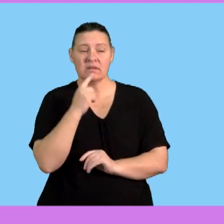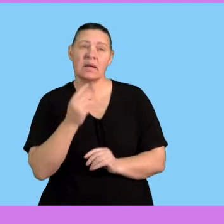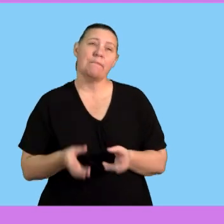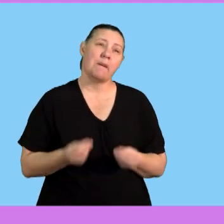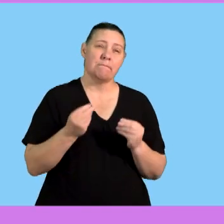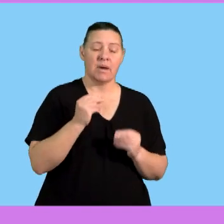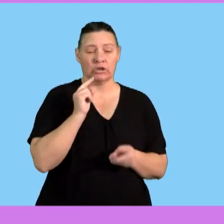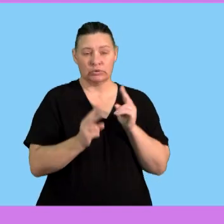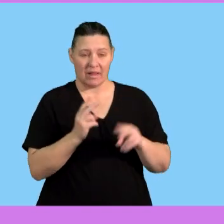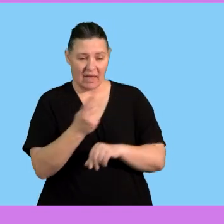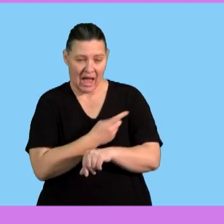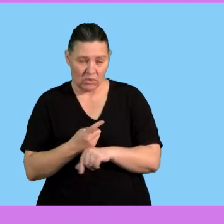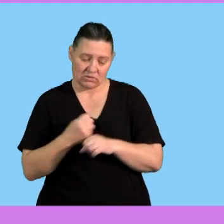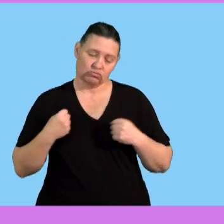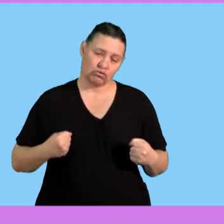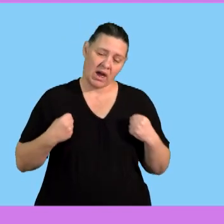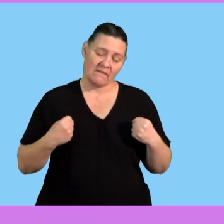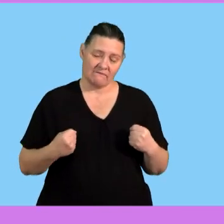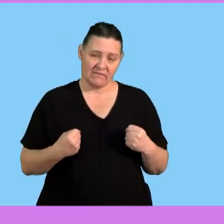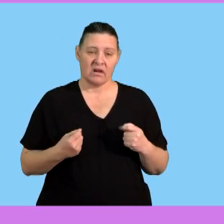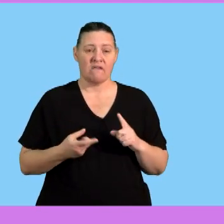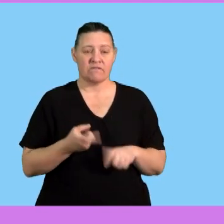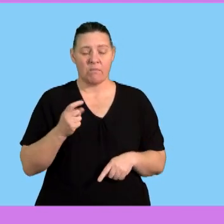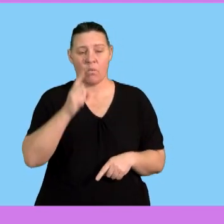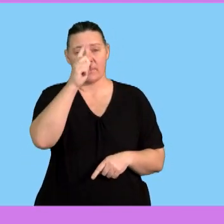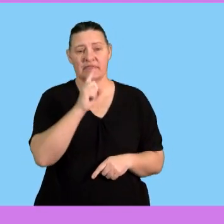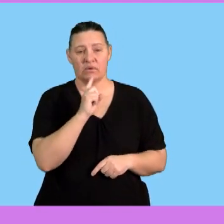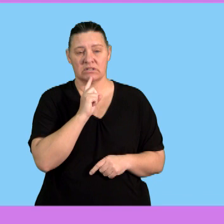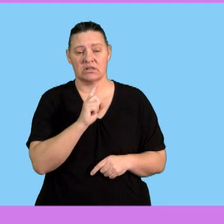takes 12 hours to drive the actual distance of